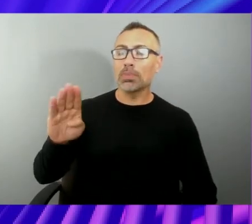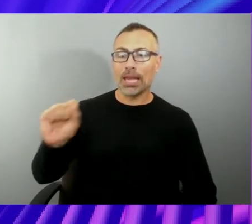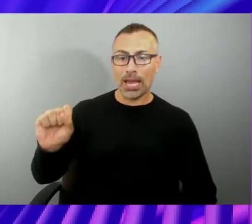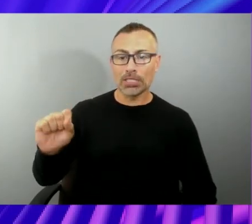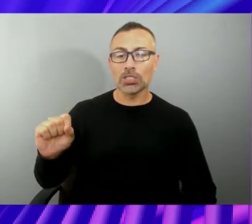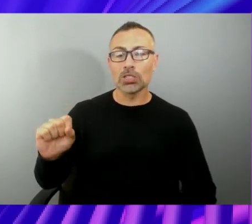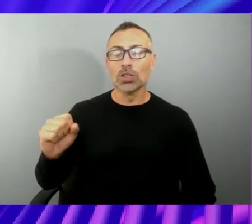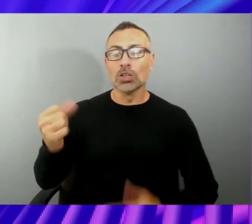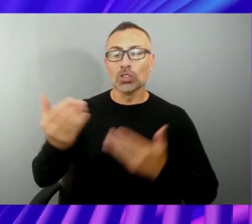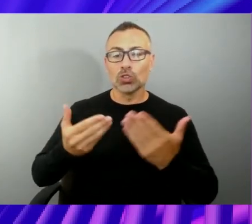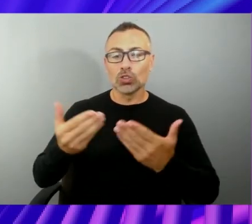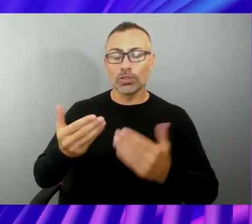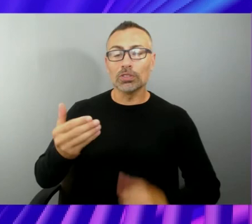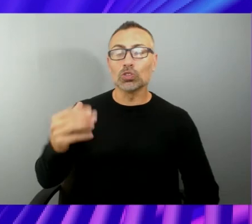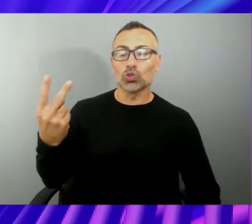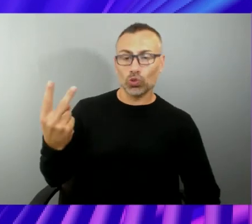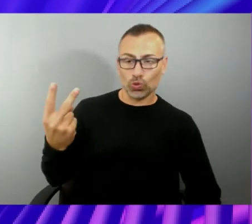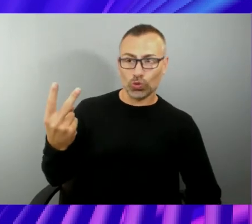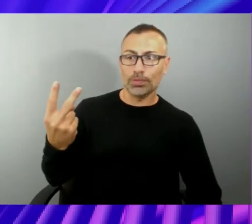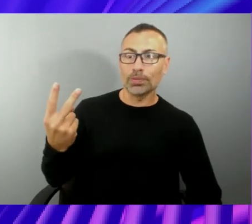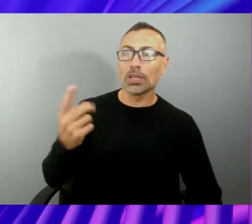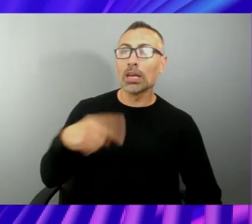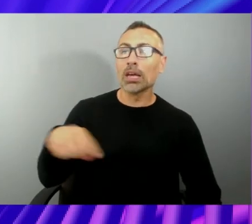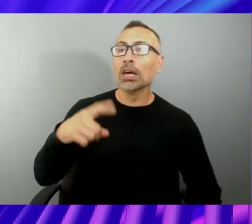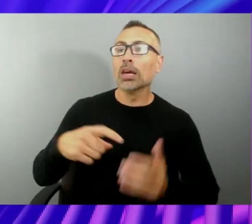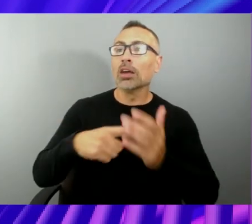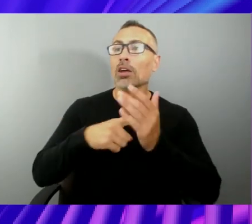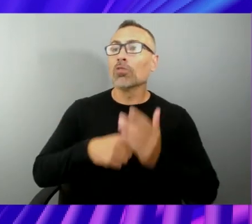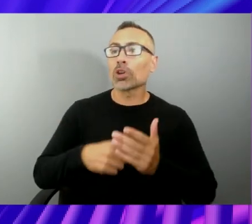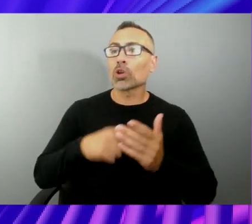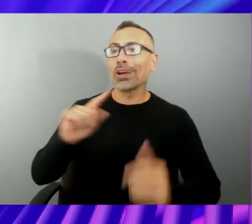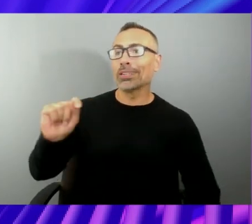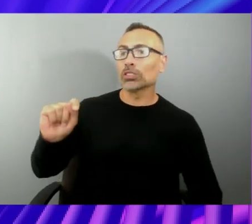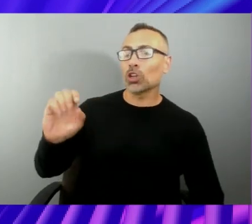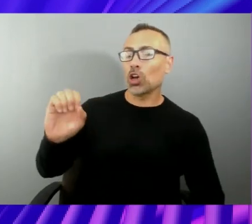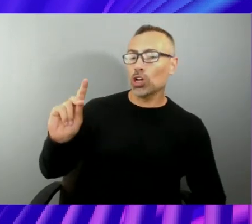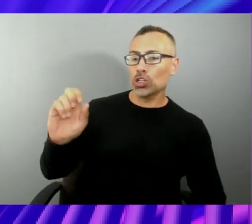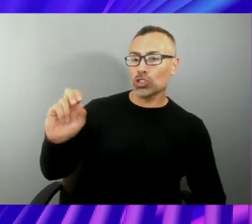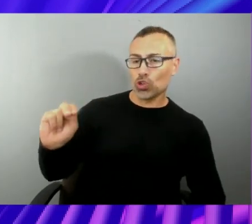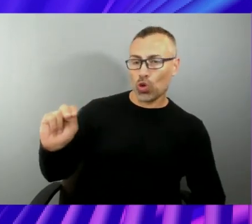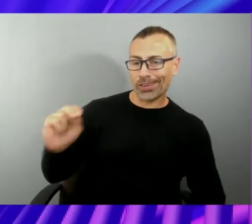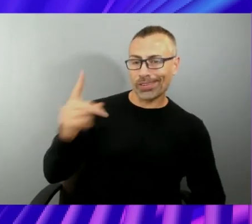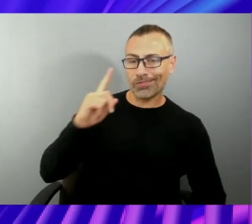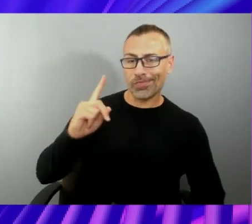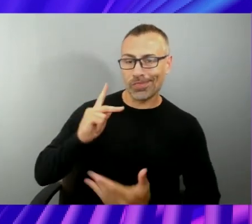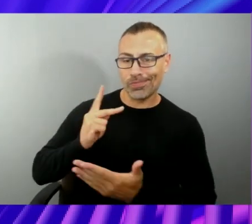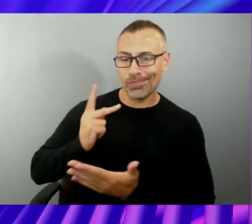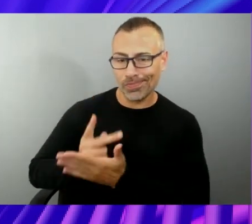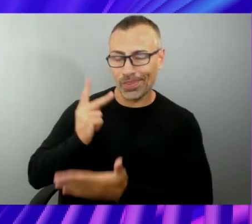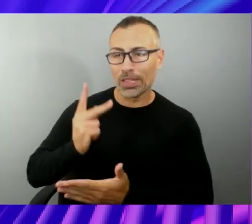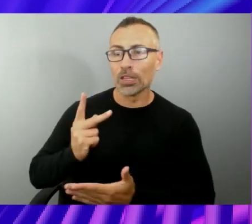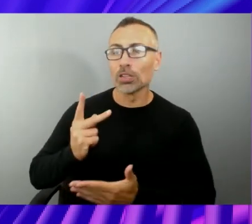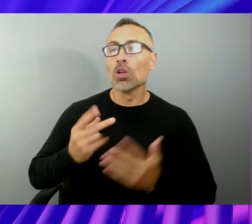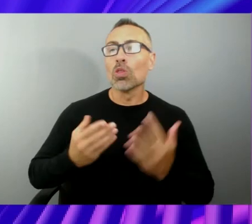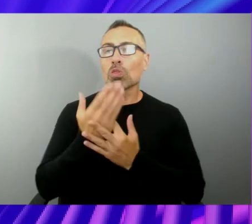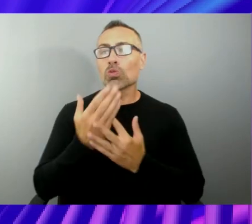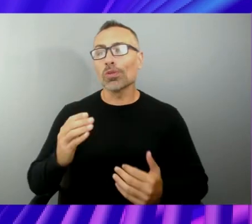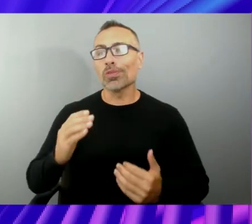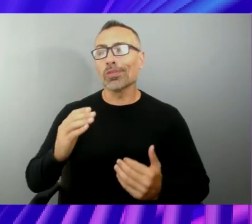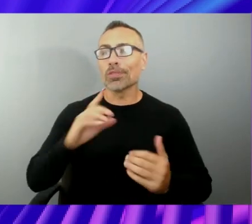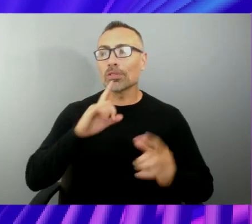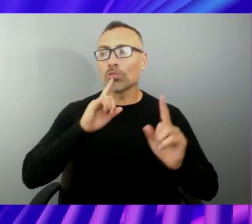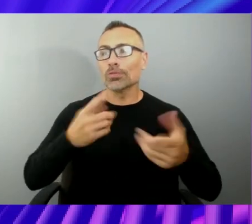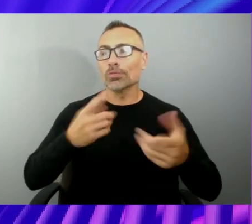service requires a token for authentication, which is generated by an HTTP put request. And that kind